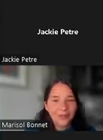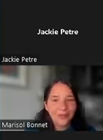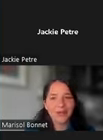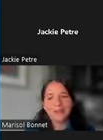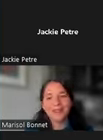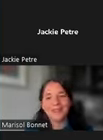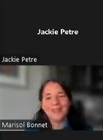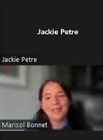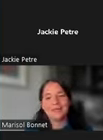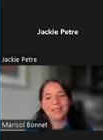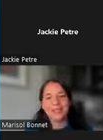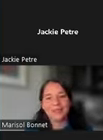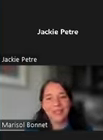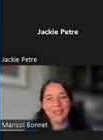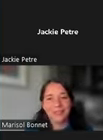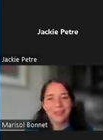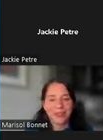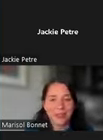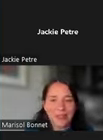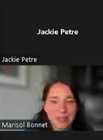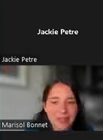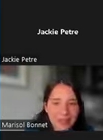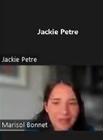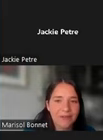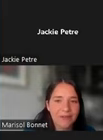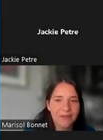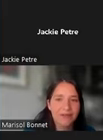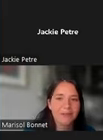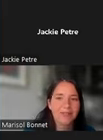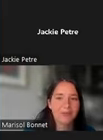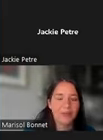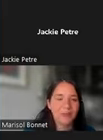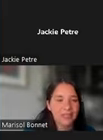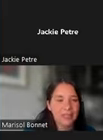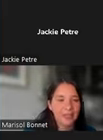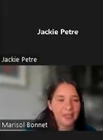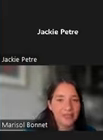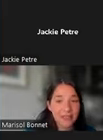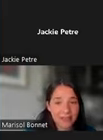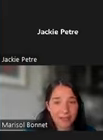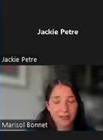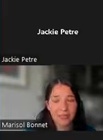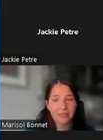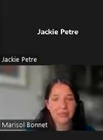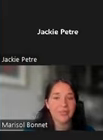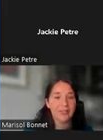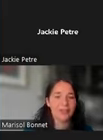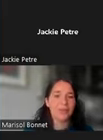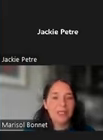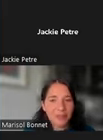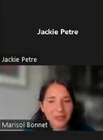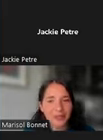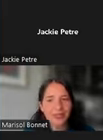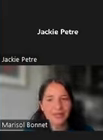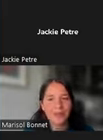wonderful progress that we have achieved in the PR100 study so far with this incredible team of six national labs. So we're